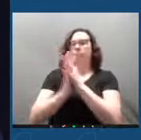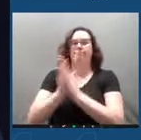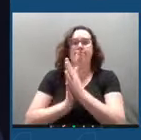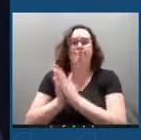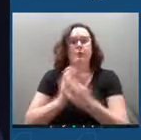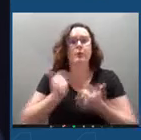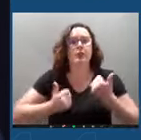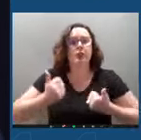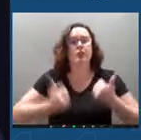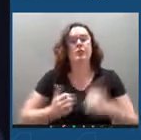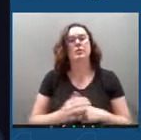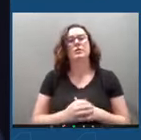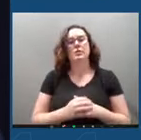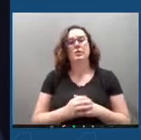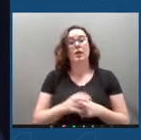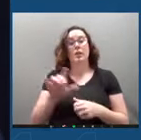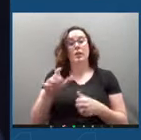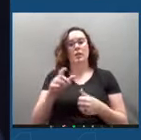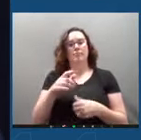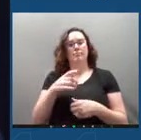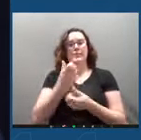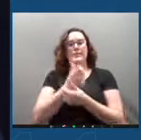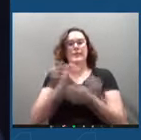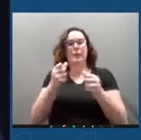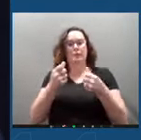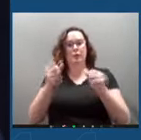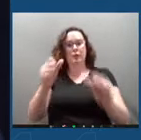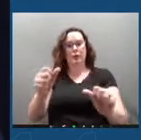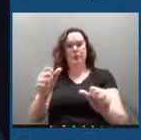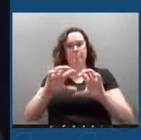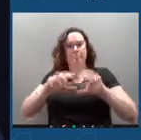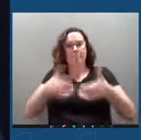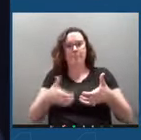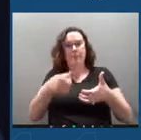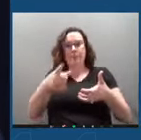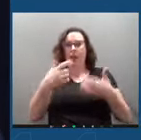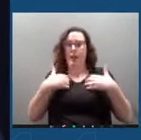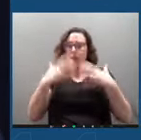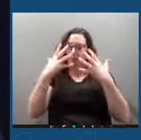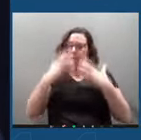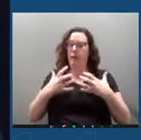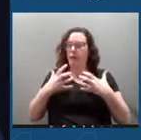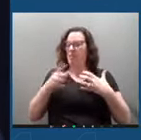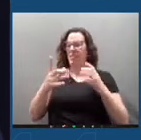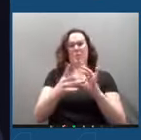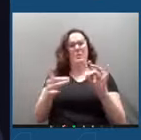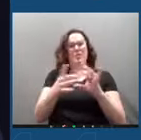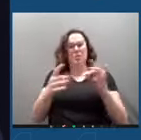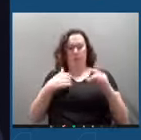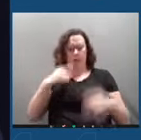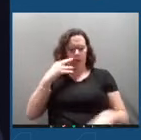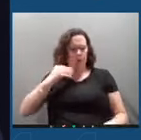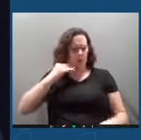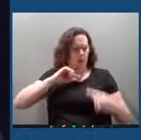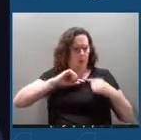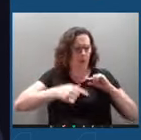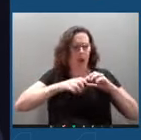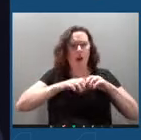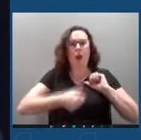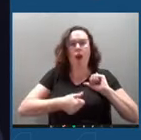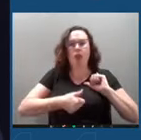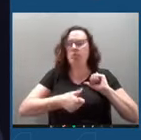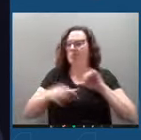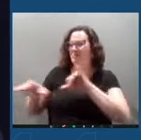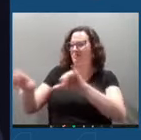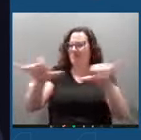they took their dark moments and they stated that other families should not have to experience that, and they turned it into purposeful